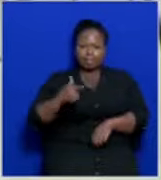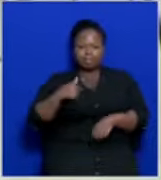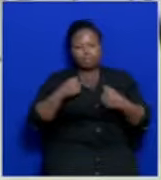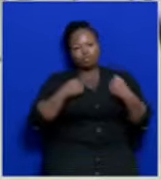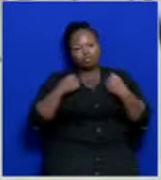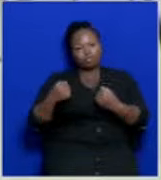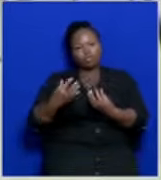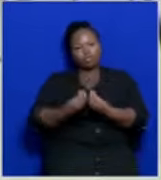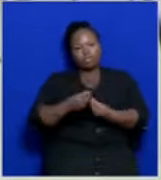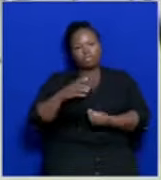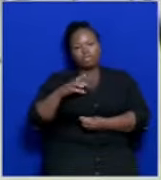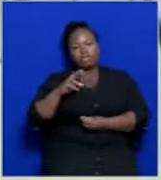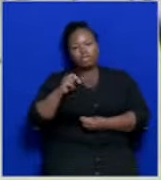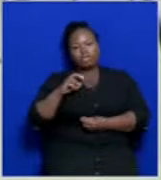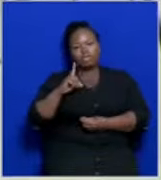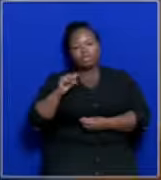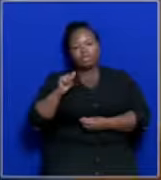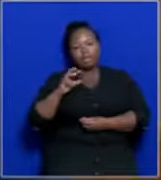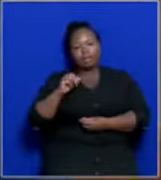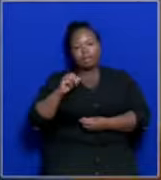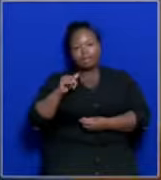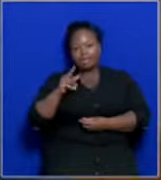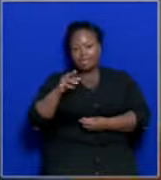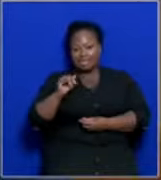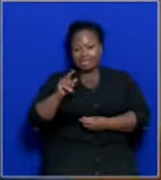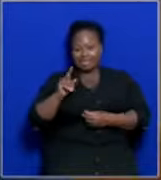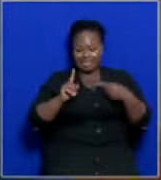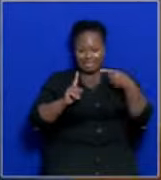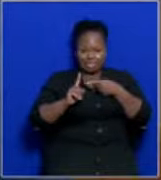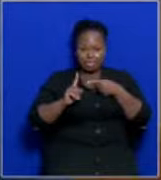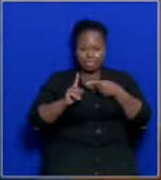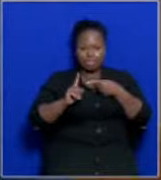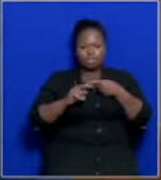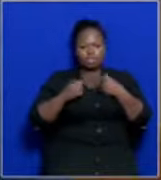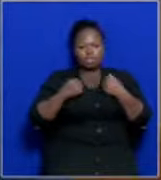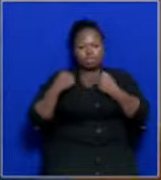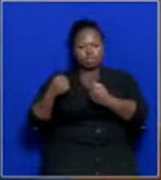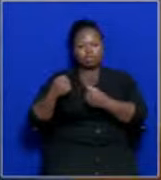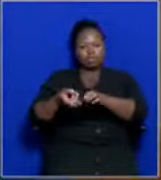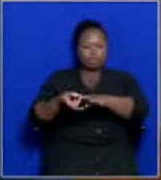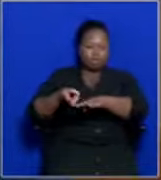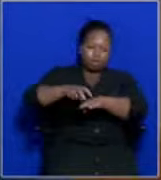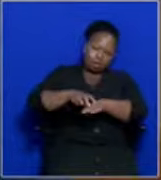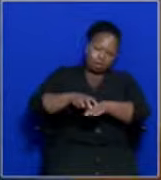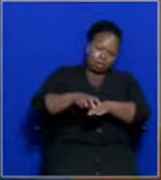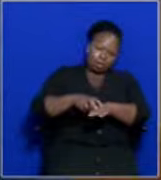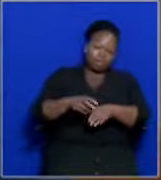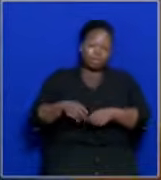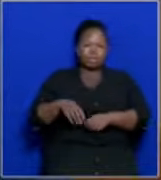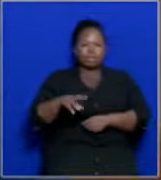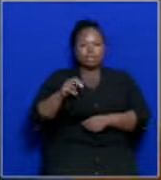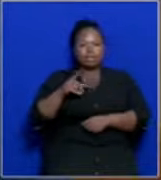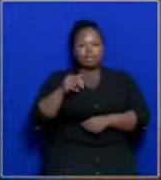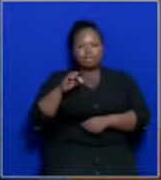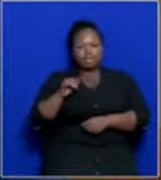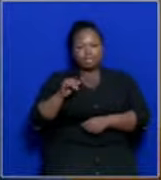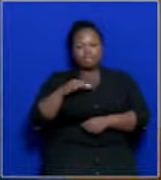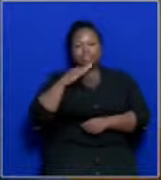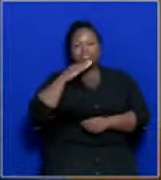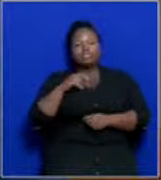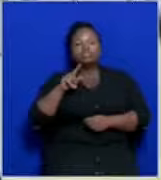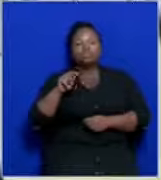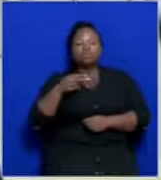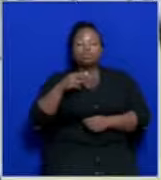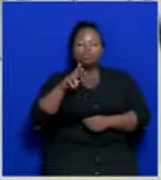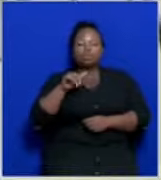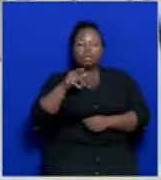Ndlamini was the one who, the other Tulan, when I say Ndlamini, is Tulani Ndlamini, whom